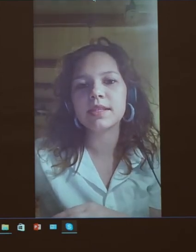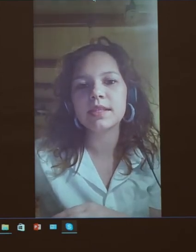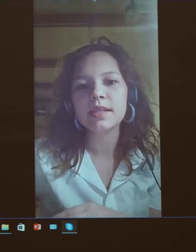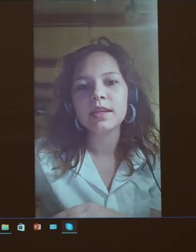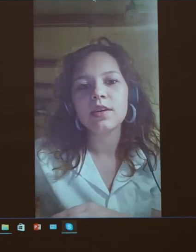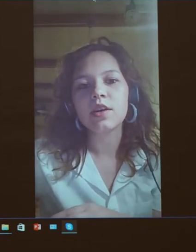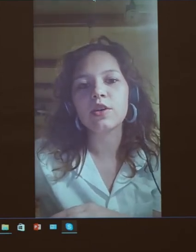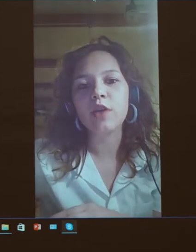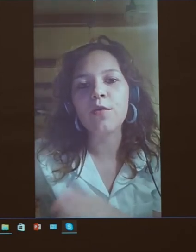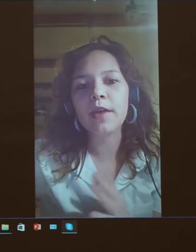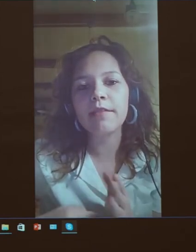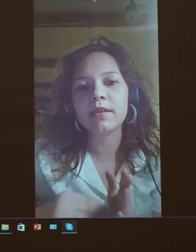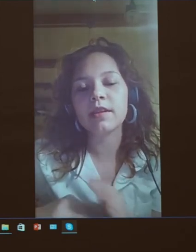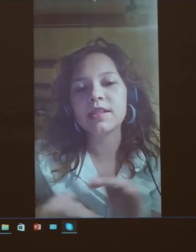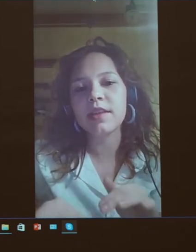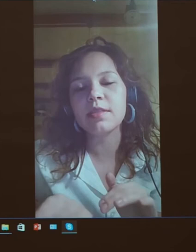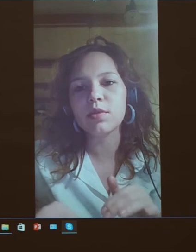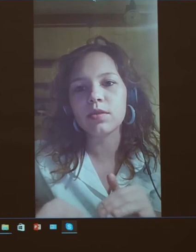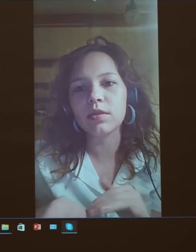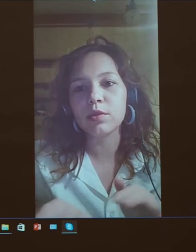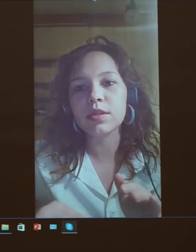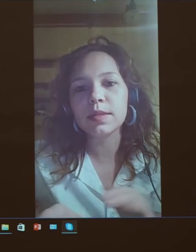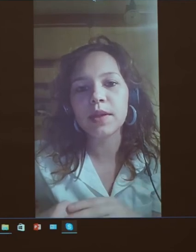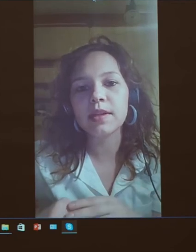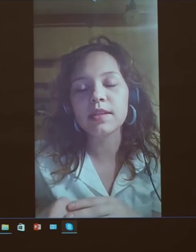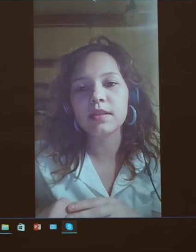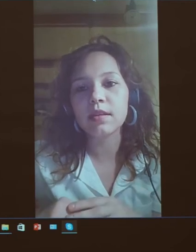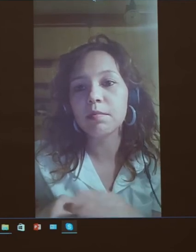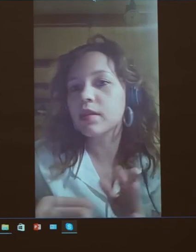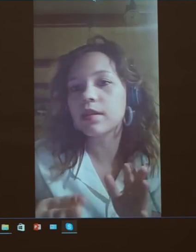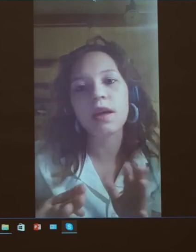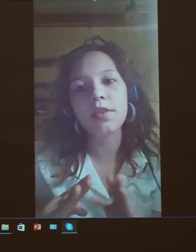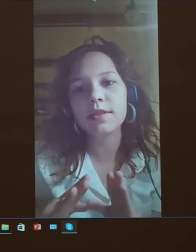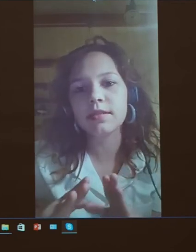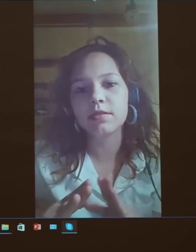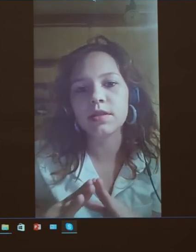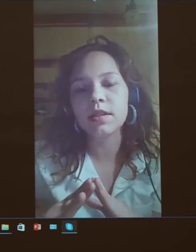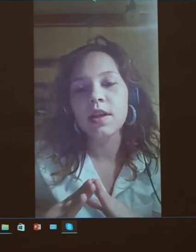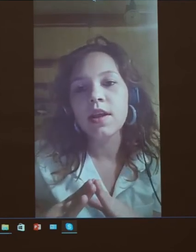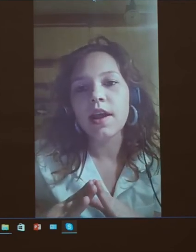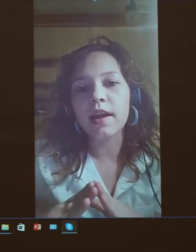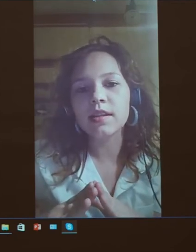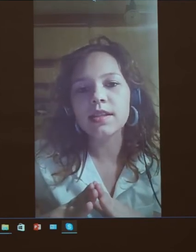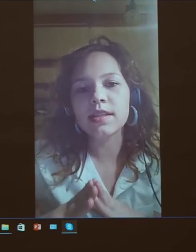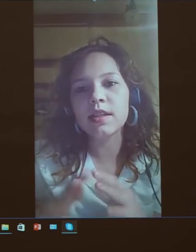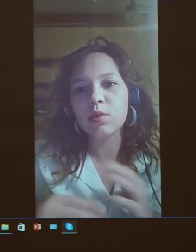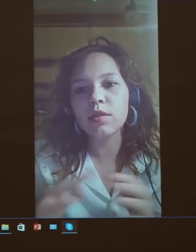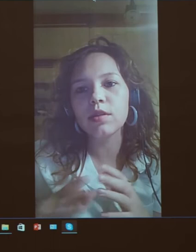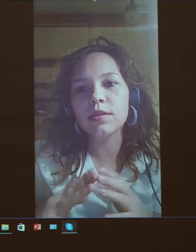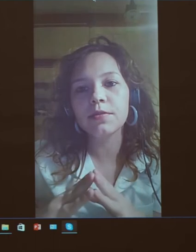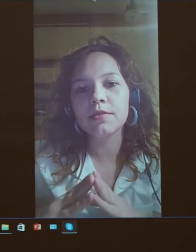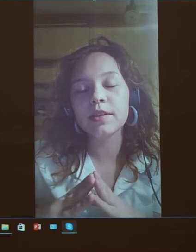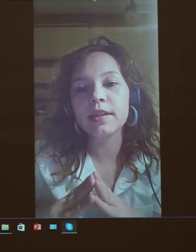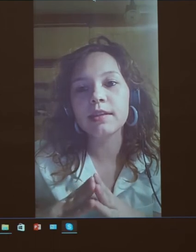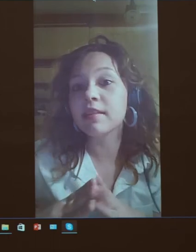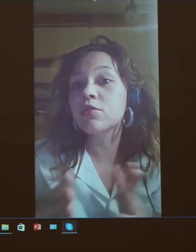these habits of having inside the museum space completely another visitors. And dealing with a lot